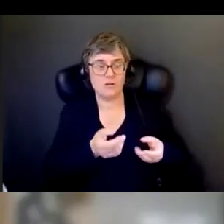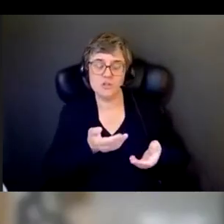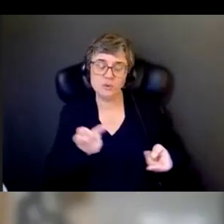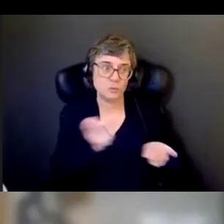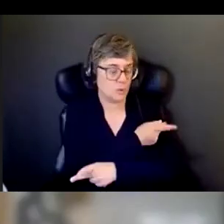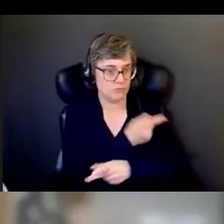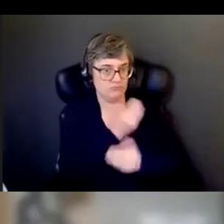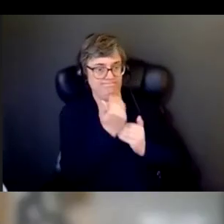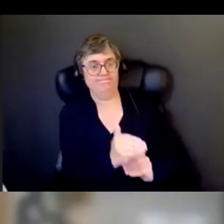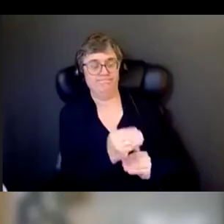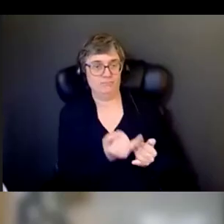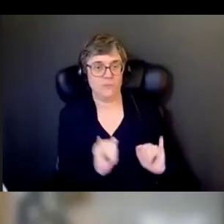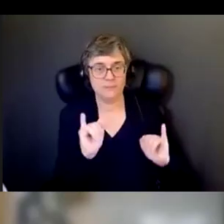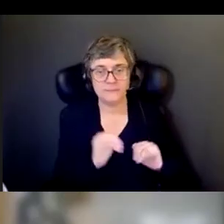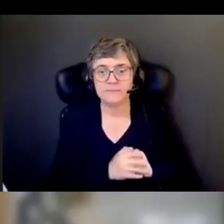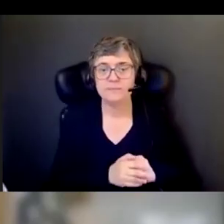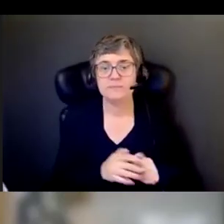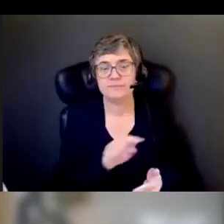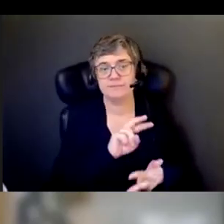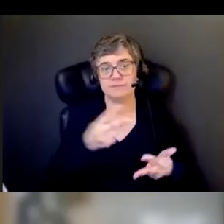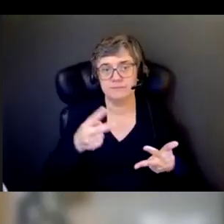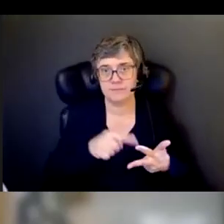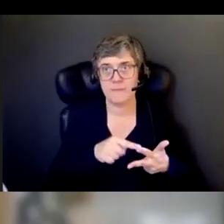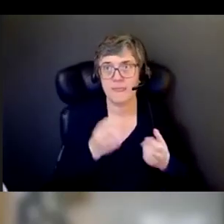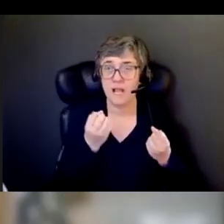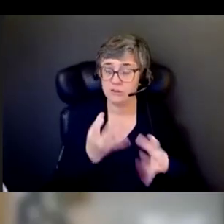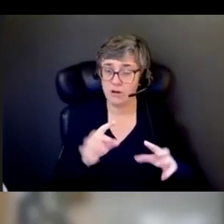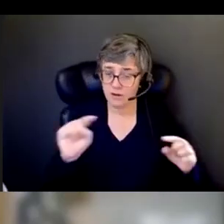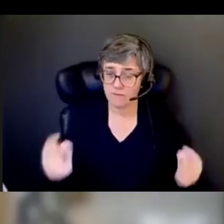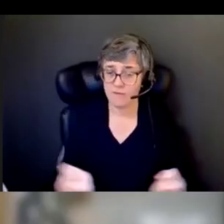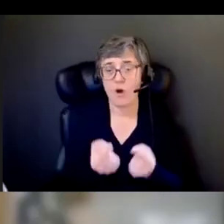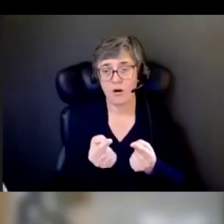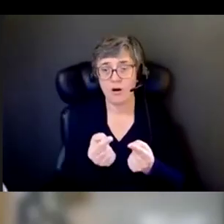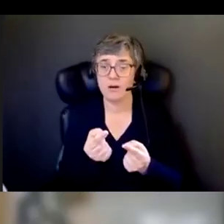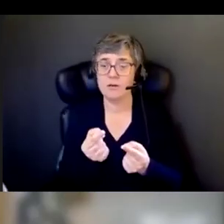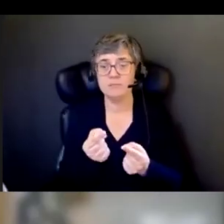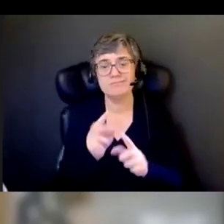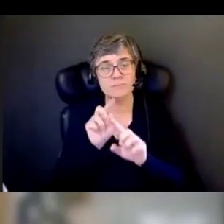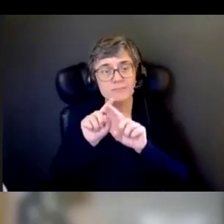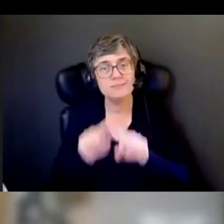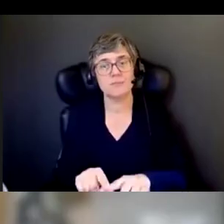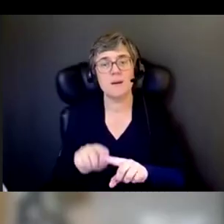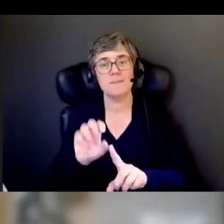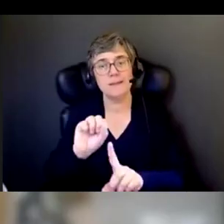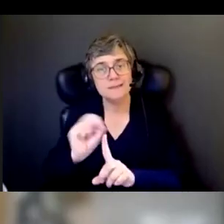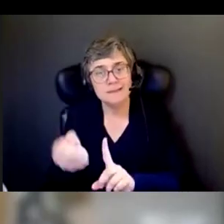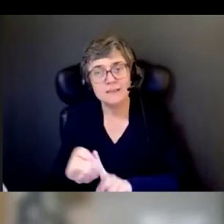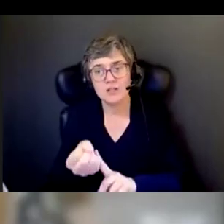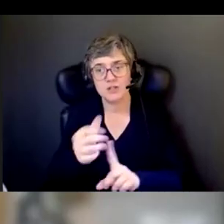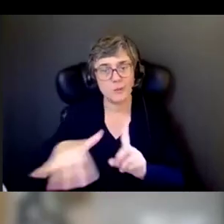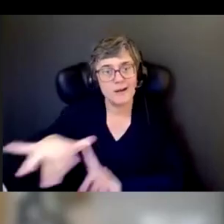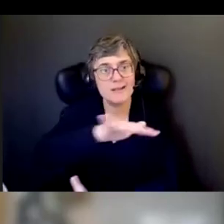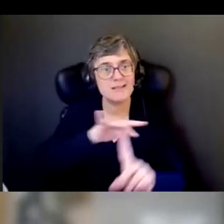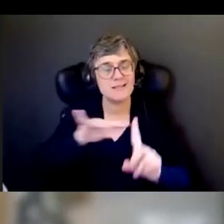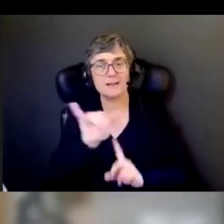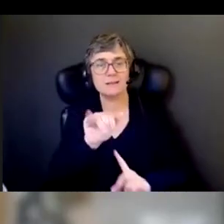Second, much of the harm is setting based, not just relationship based. So it happens inside group homes, long-term care, and